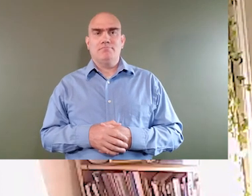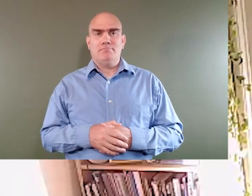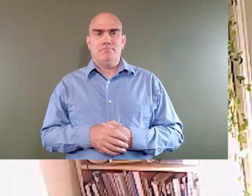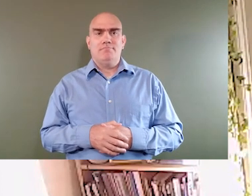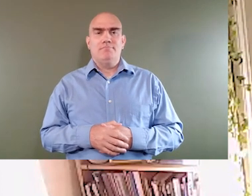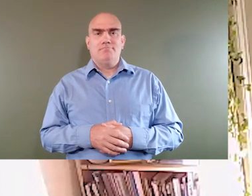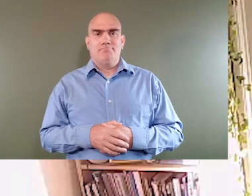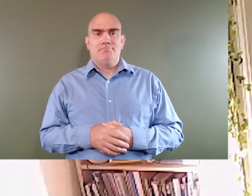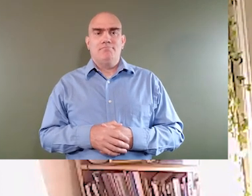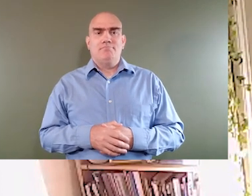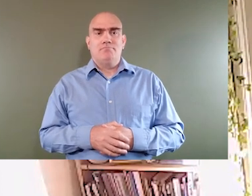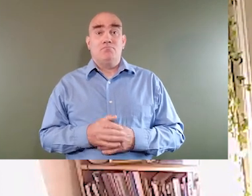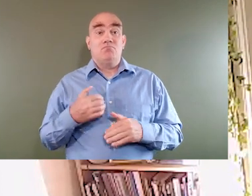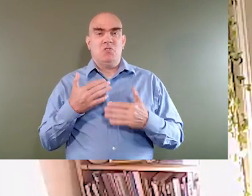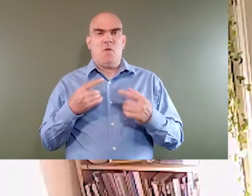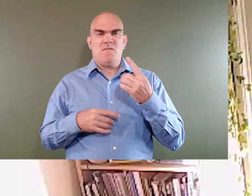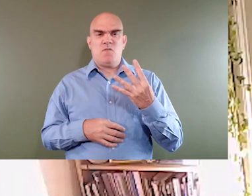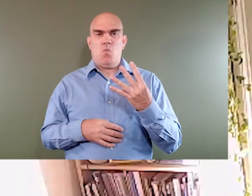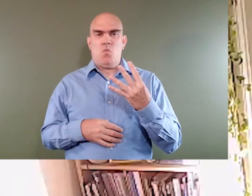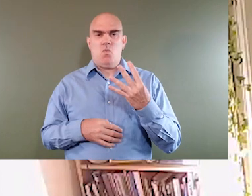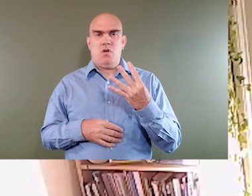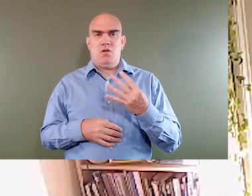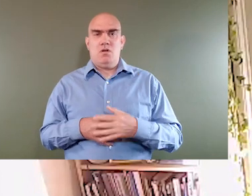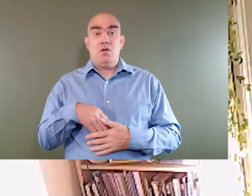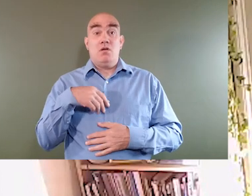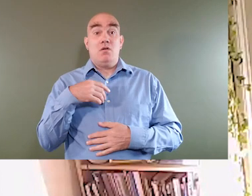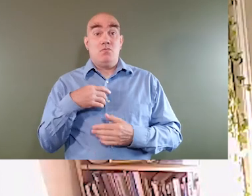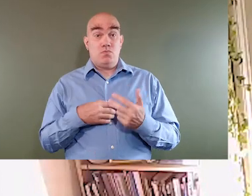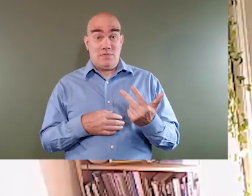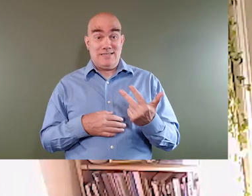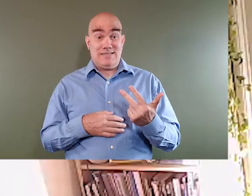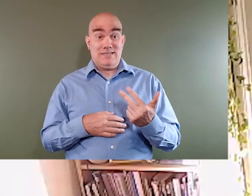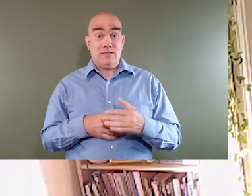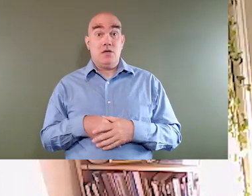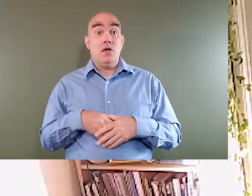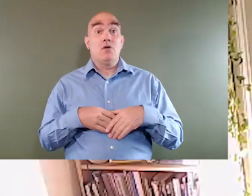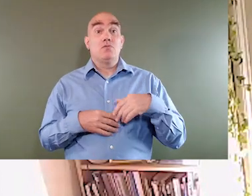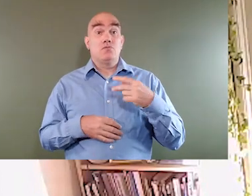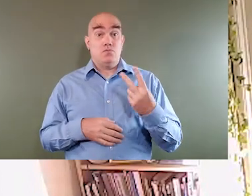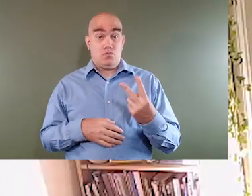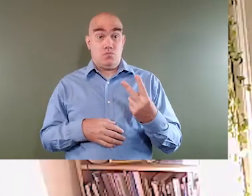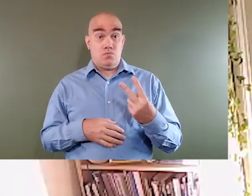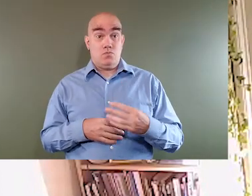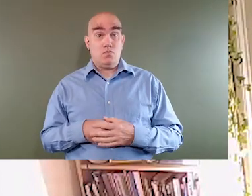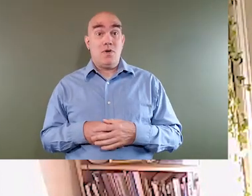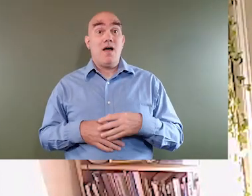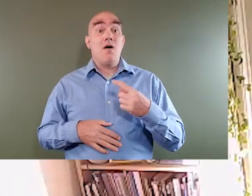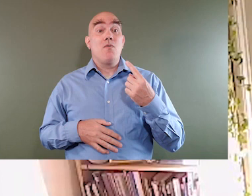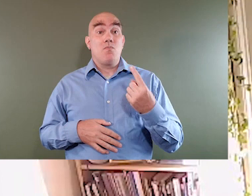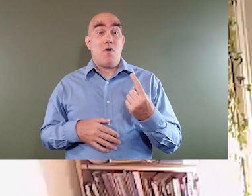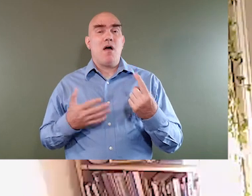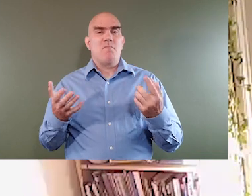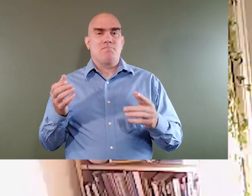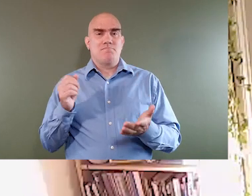We'll go for 4, 3, 2, and 1. Back to the center.